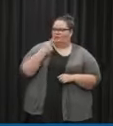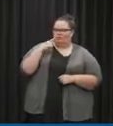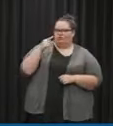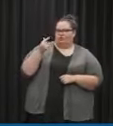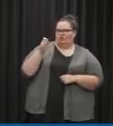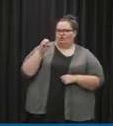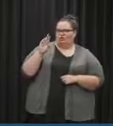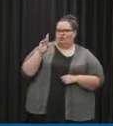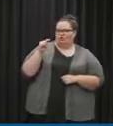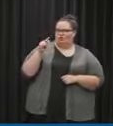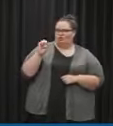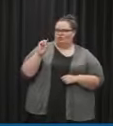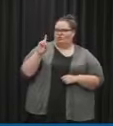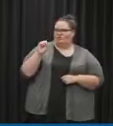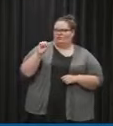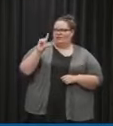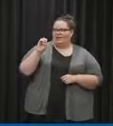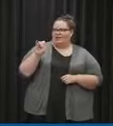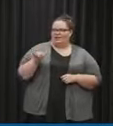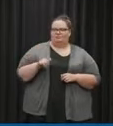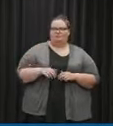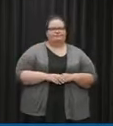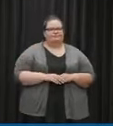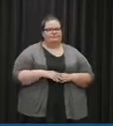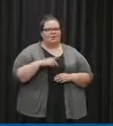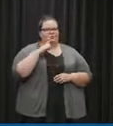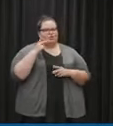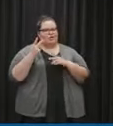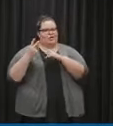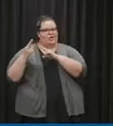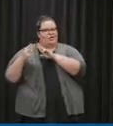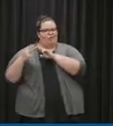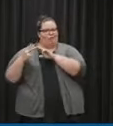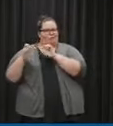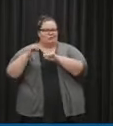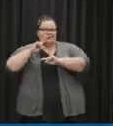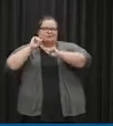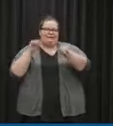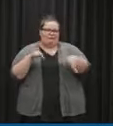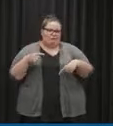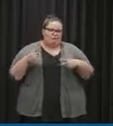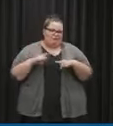guess. Yeah, I'm sure Marcel or I both could kick in on this one.